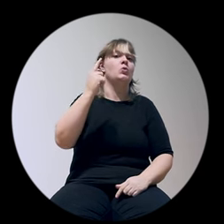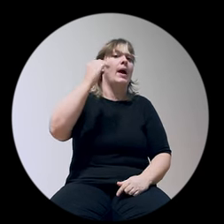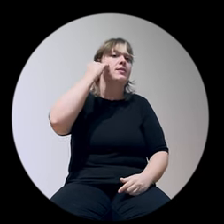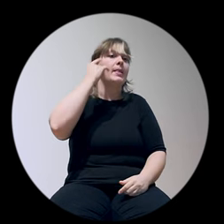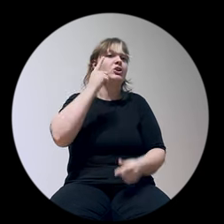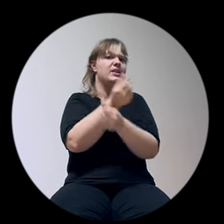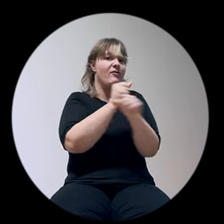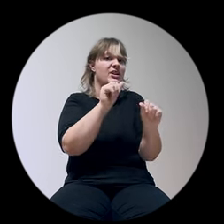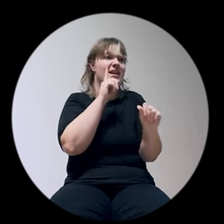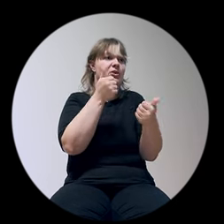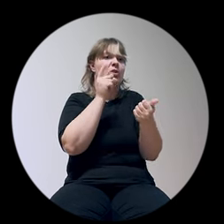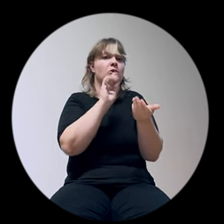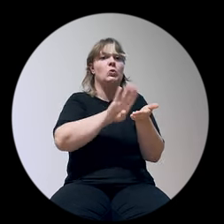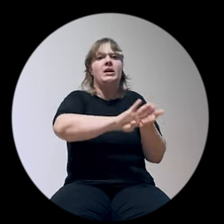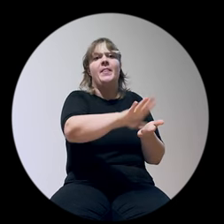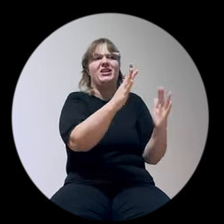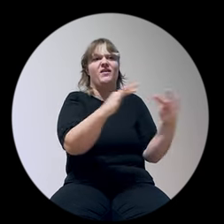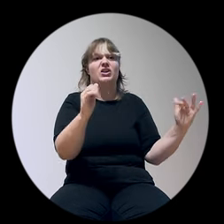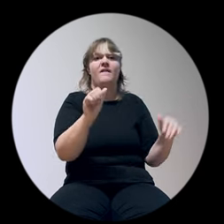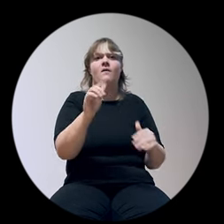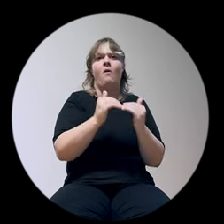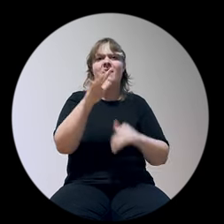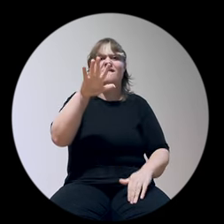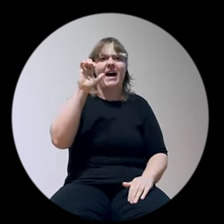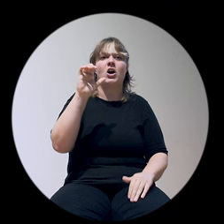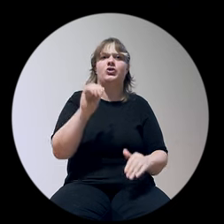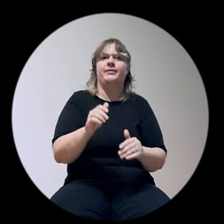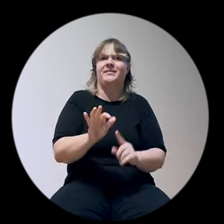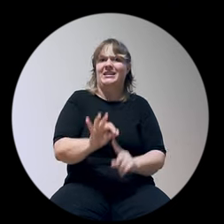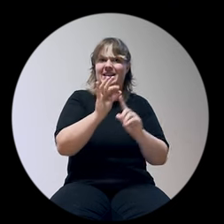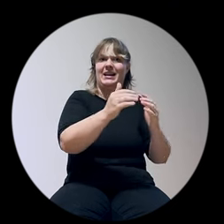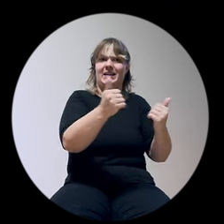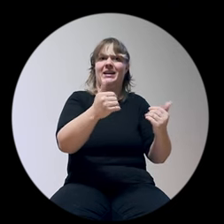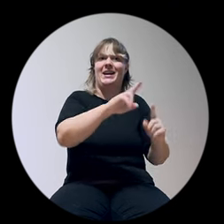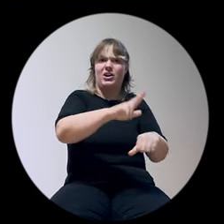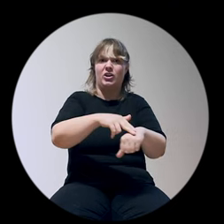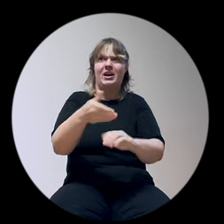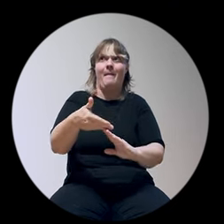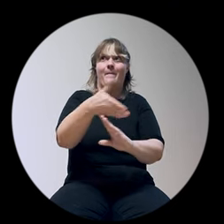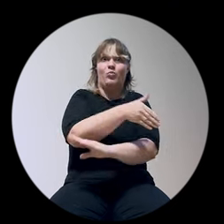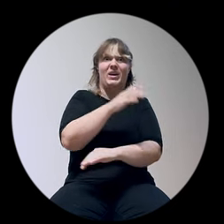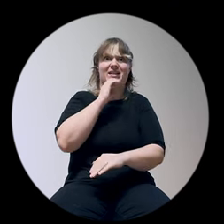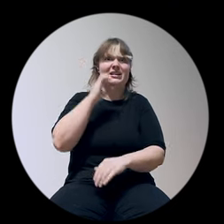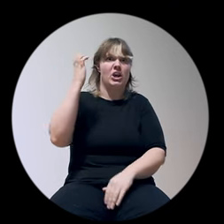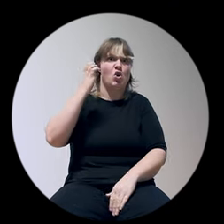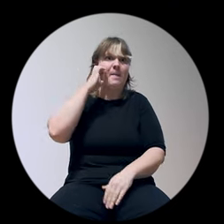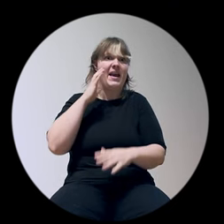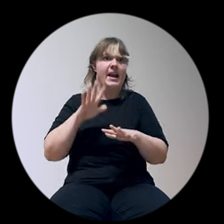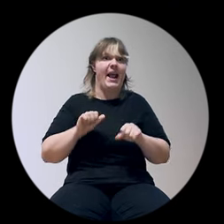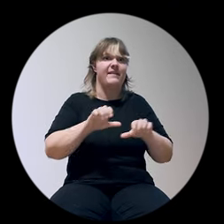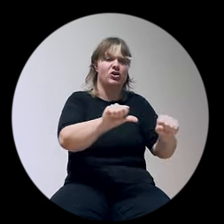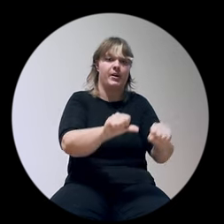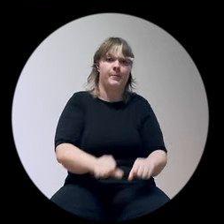attempts to erase the diversity of over 500 distinct nations pre-existing the invasion of the continent by Europeans. Indigenous